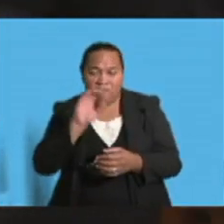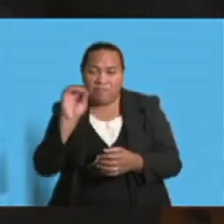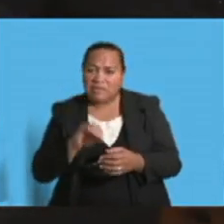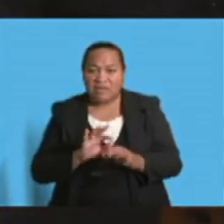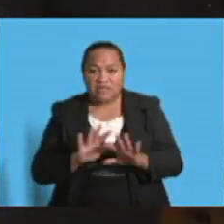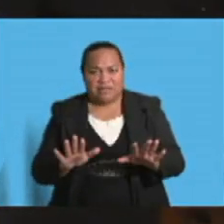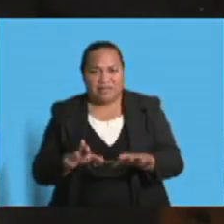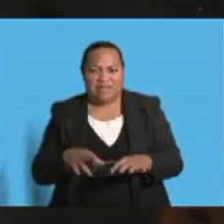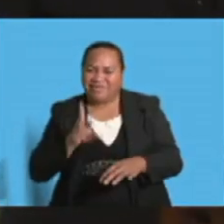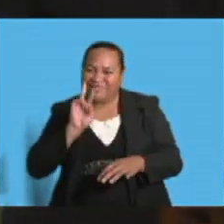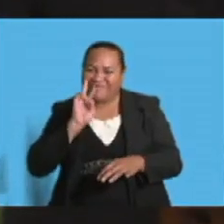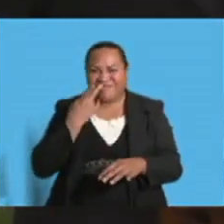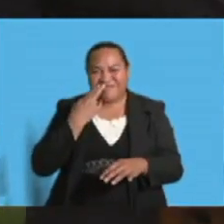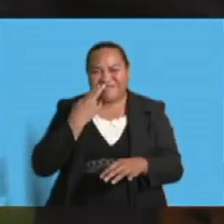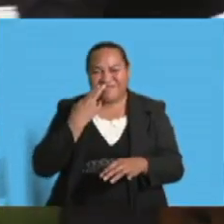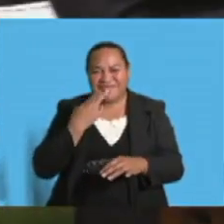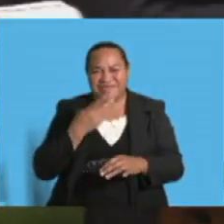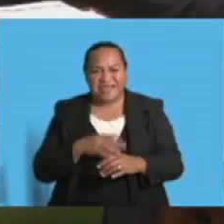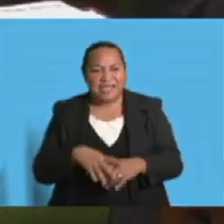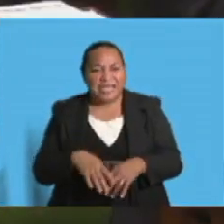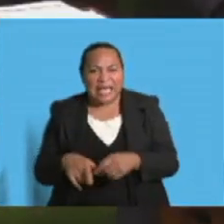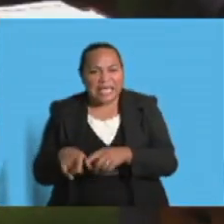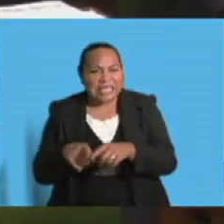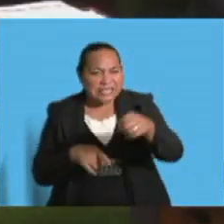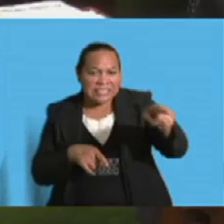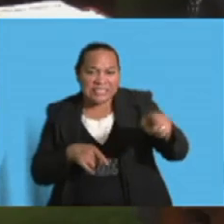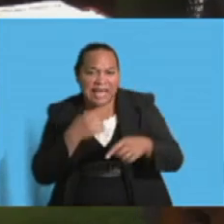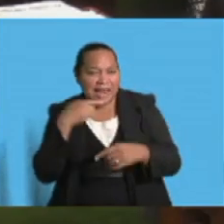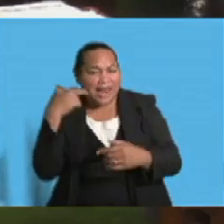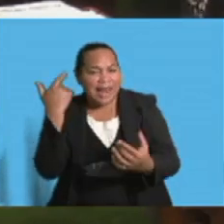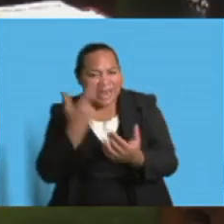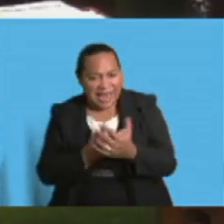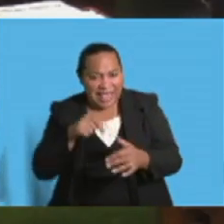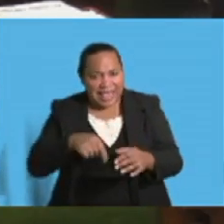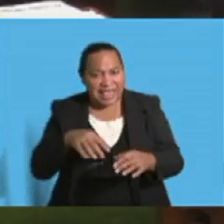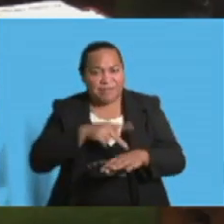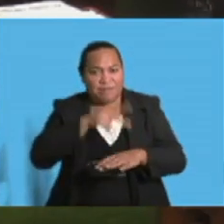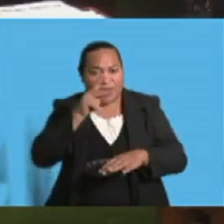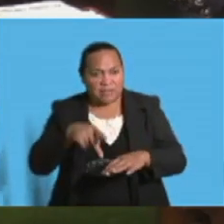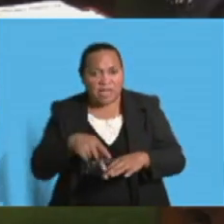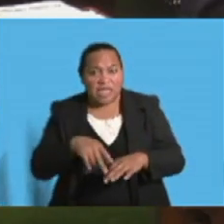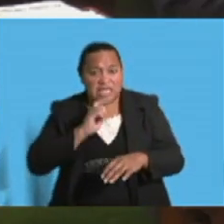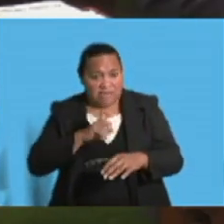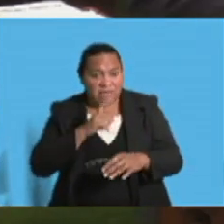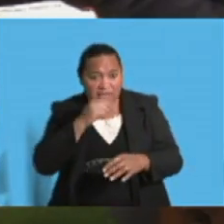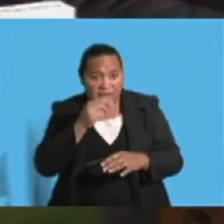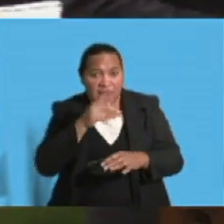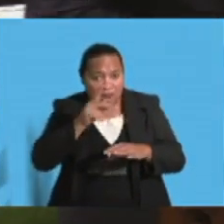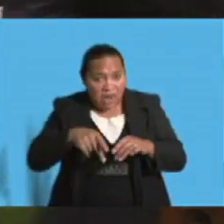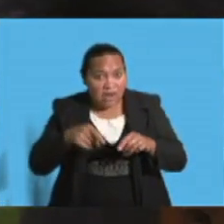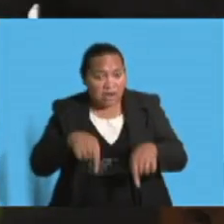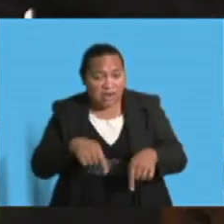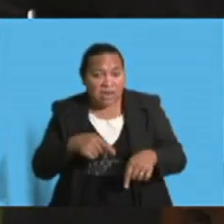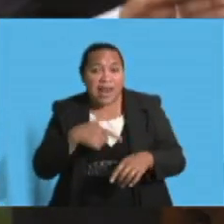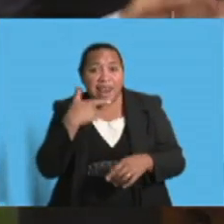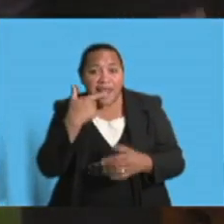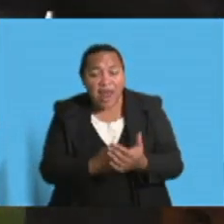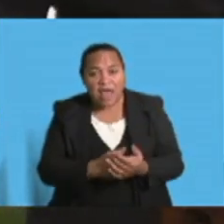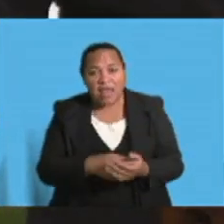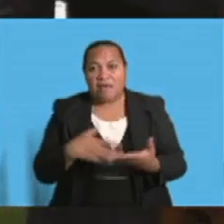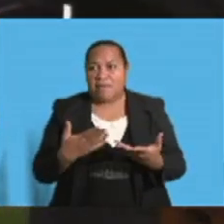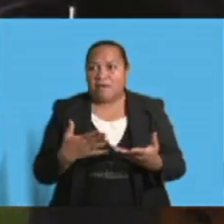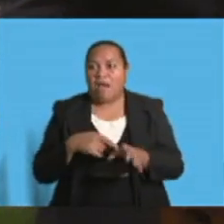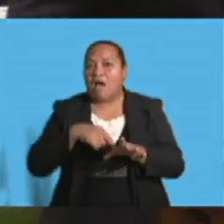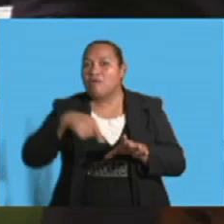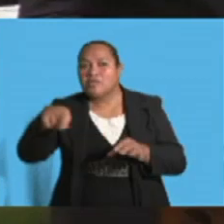as we have said before, they can blatantly lie in Parliament, Madam Speaker. Imagine what they are saying outside. Madam Speaker, also the